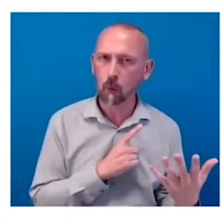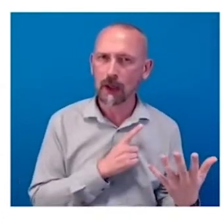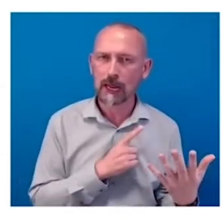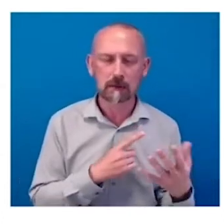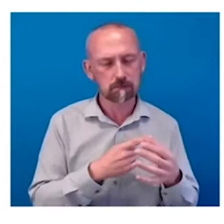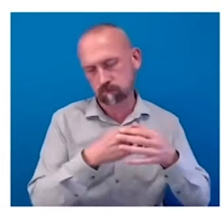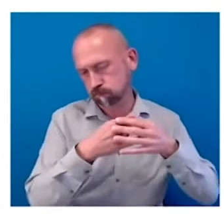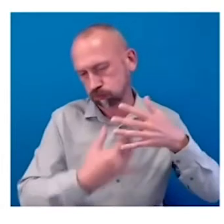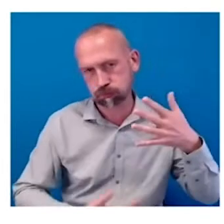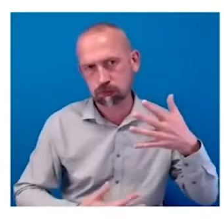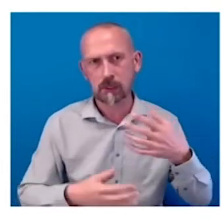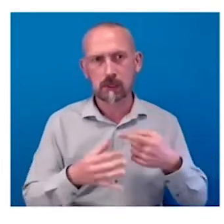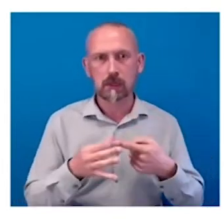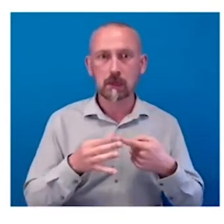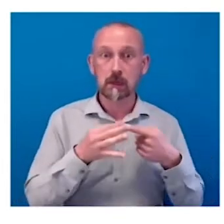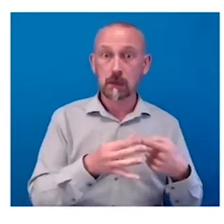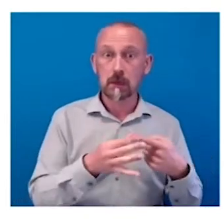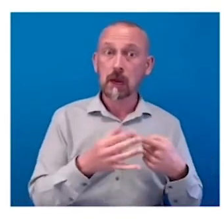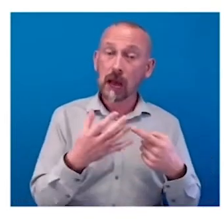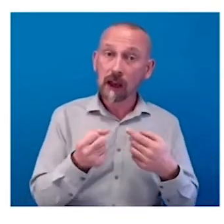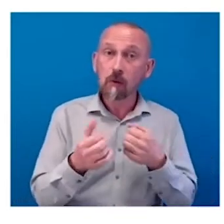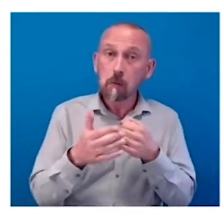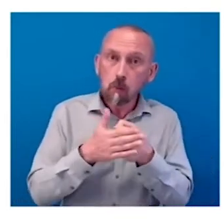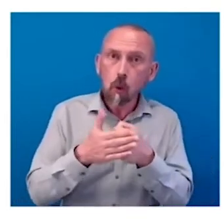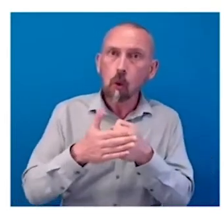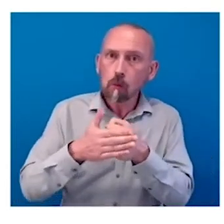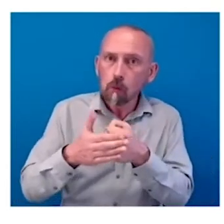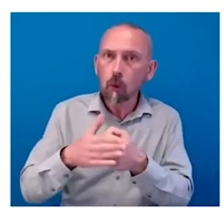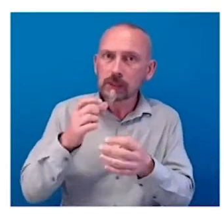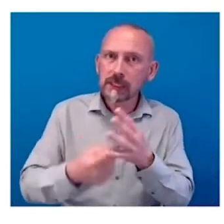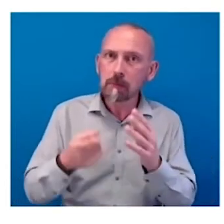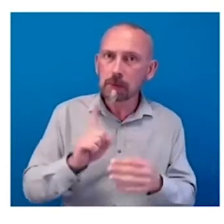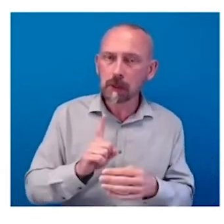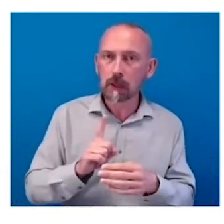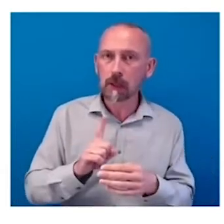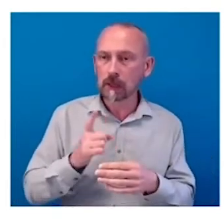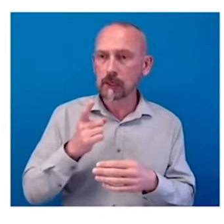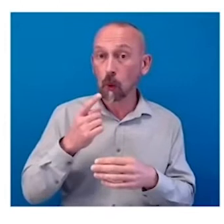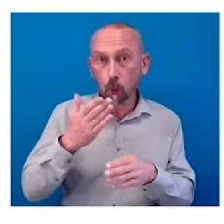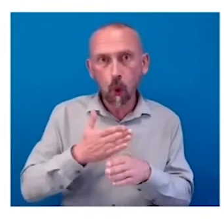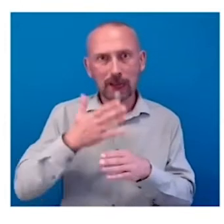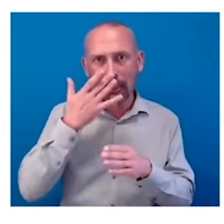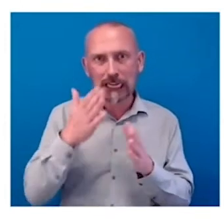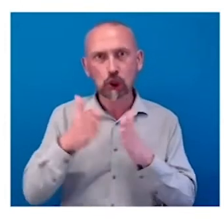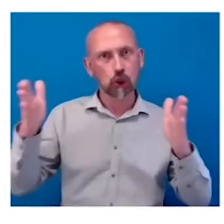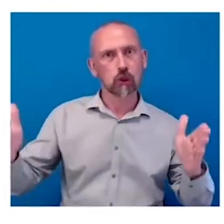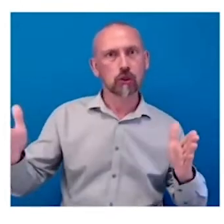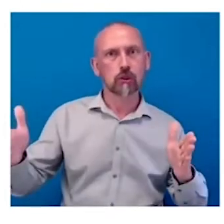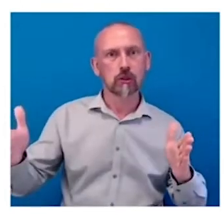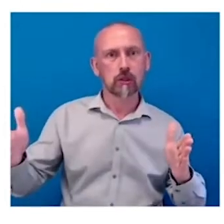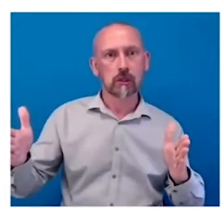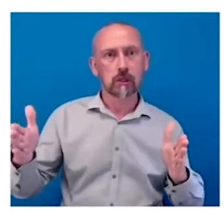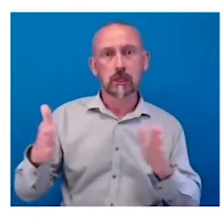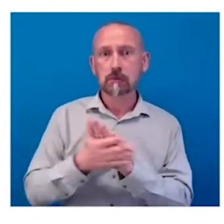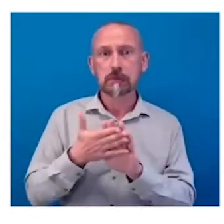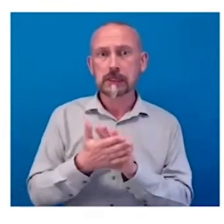have increasing rates of disabled people of working age. So that's due to all sorts of reasons. For example, disabled children living